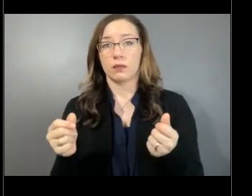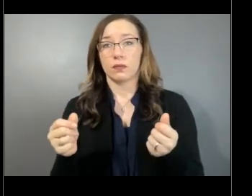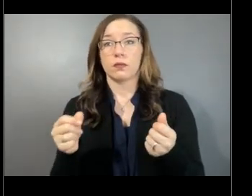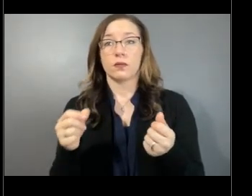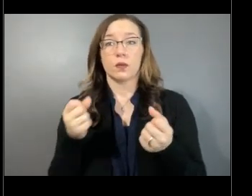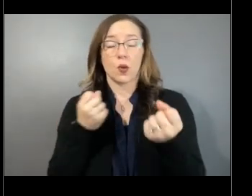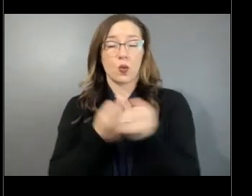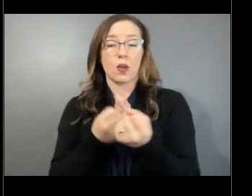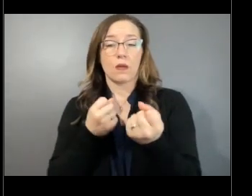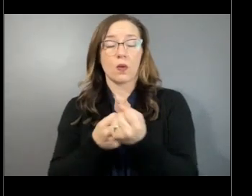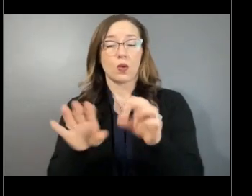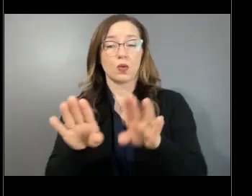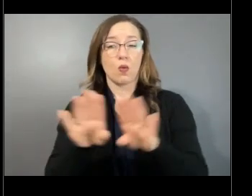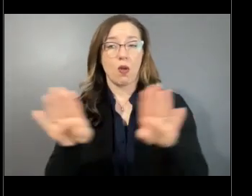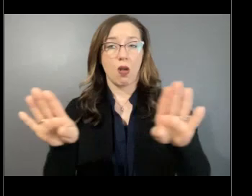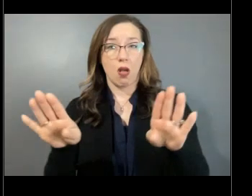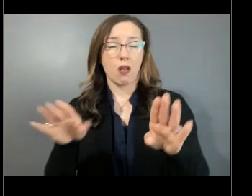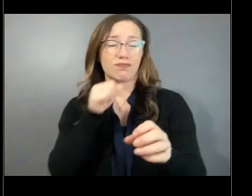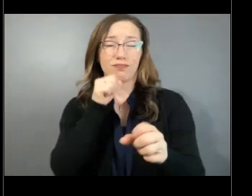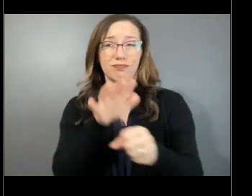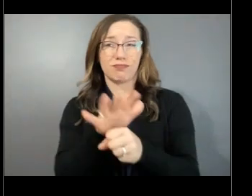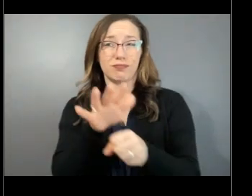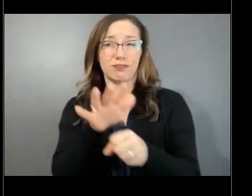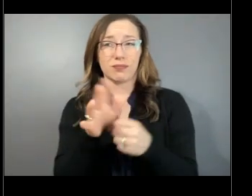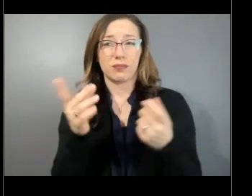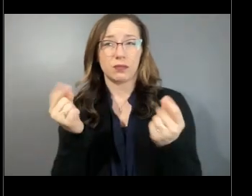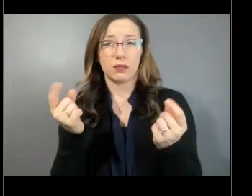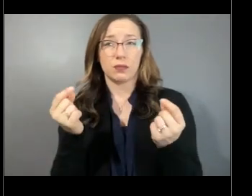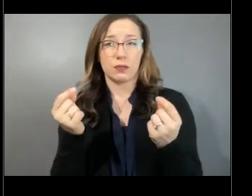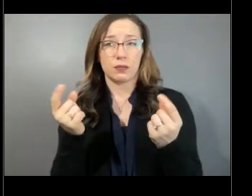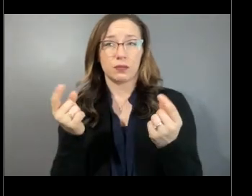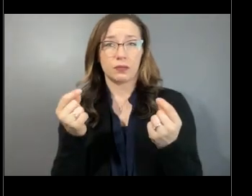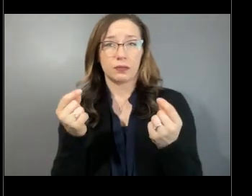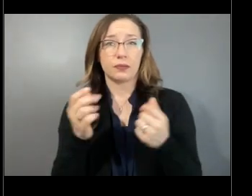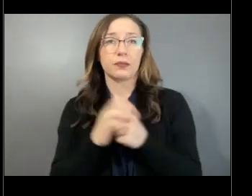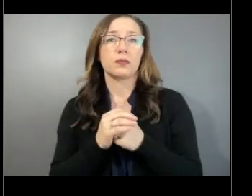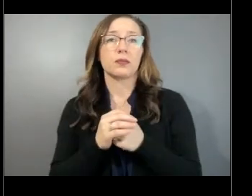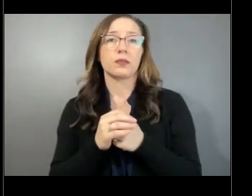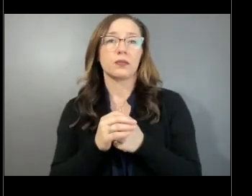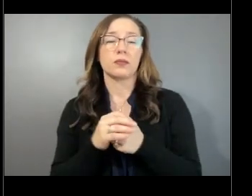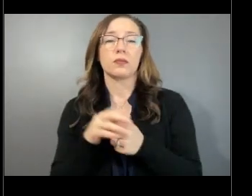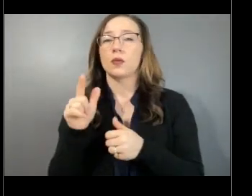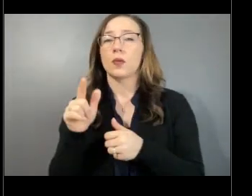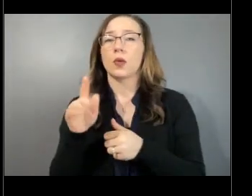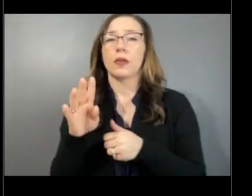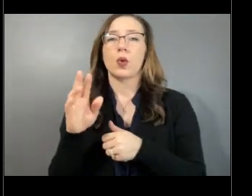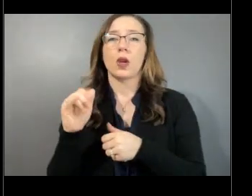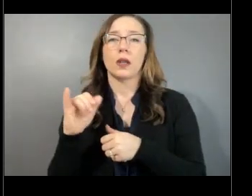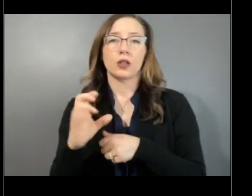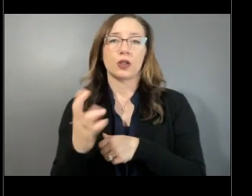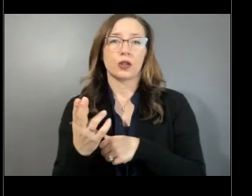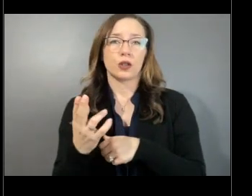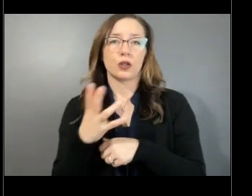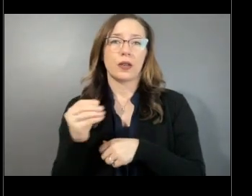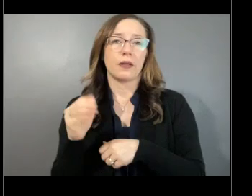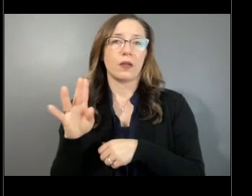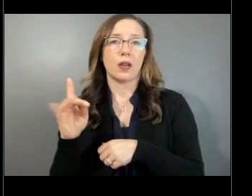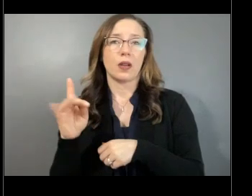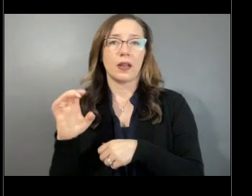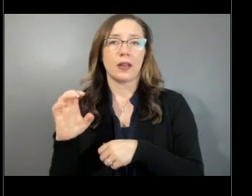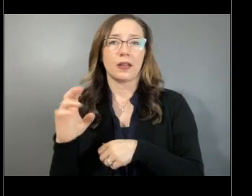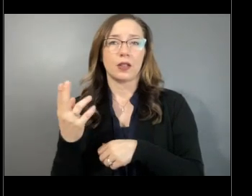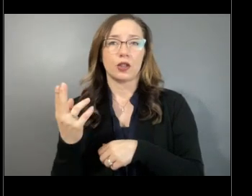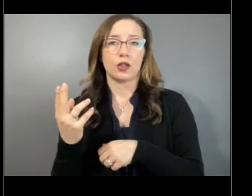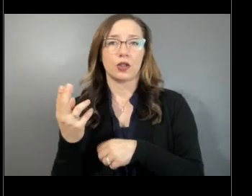the walls is insufficient is the 24-inch and